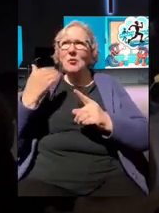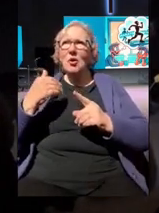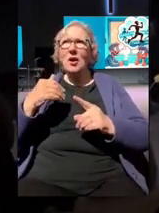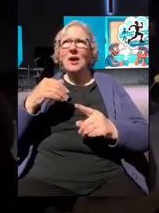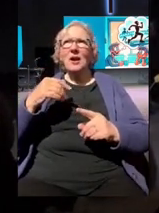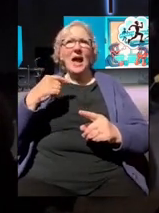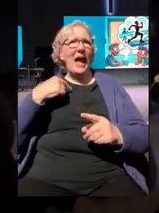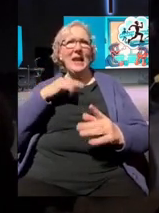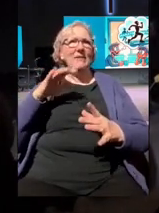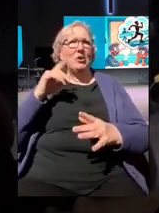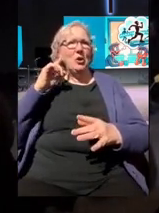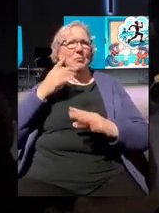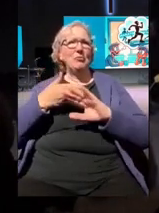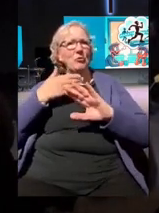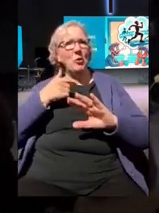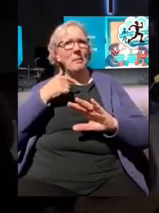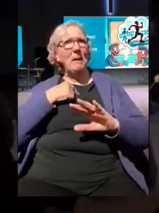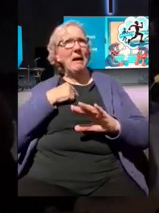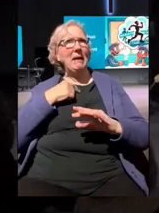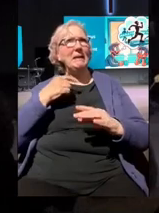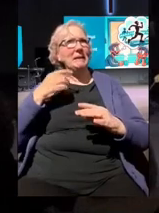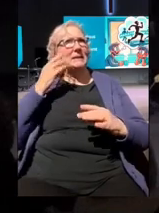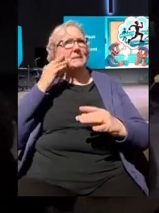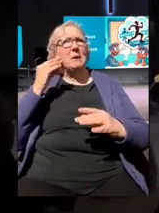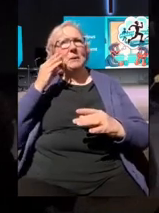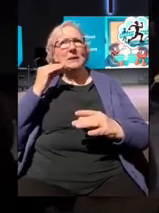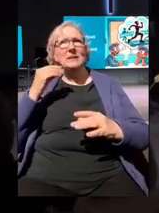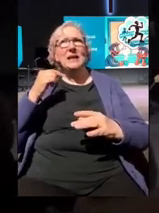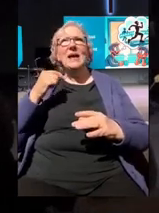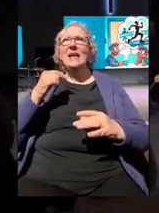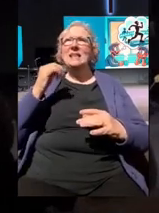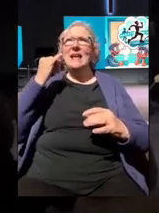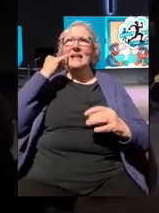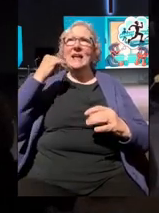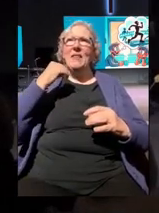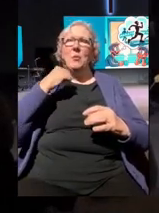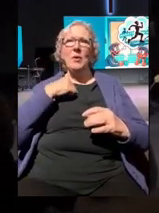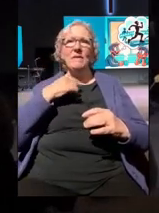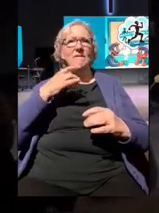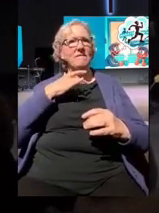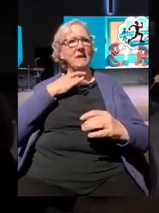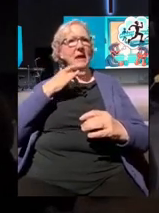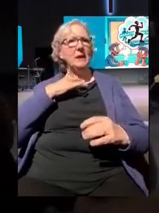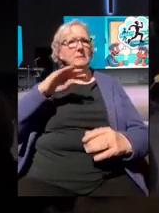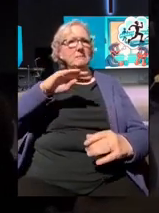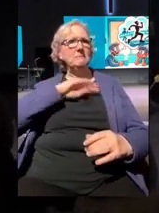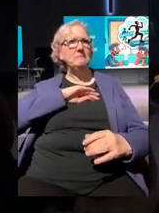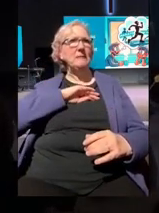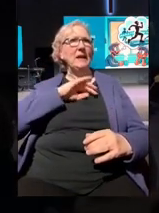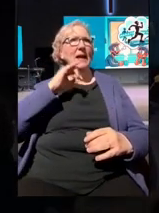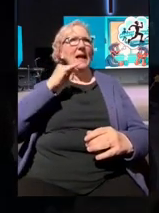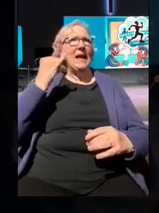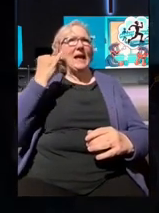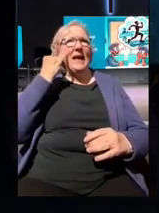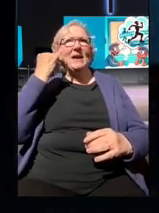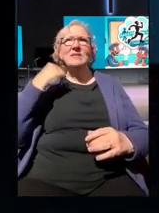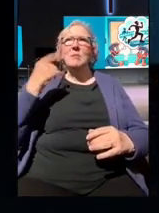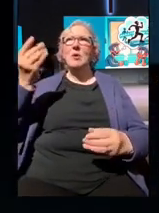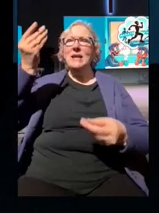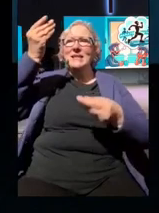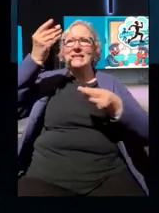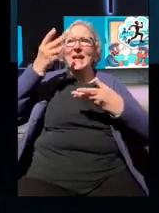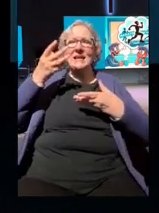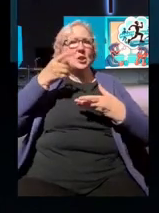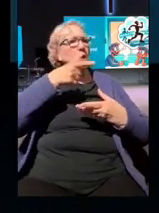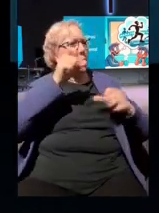It's the idea that we get a sense of accomplishment just by hearing someone tell us that we're going to be able to do